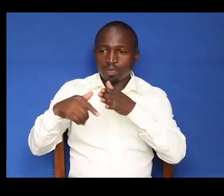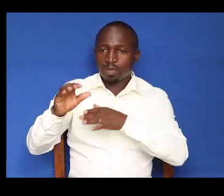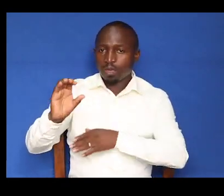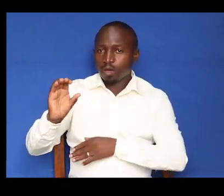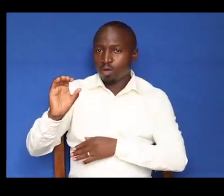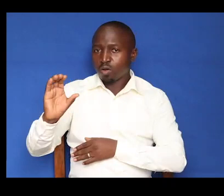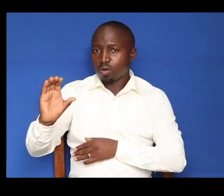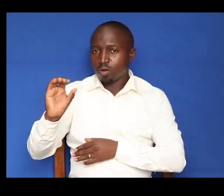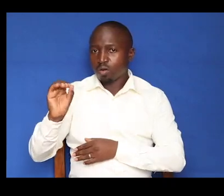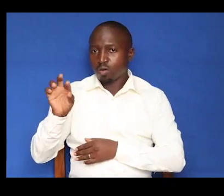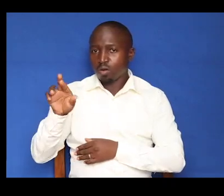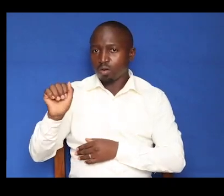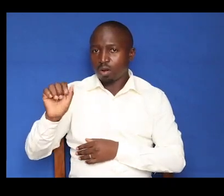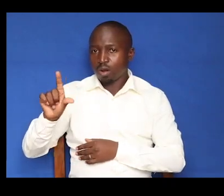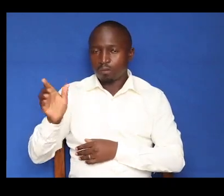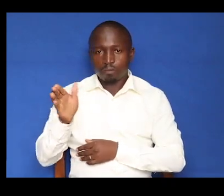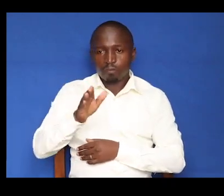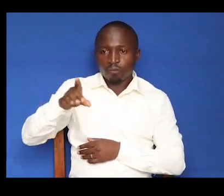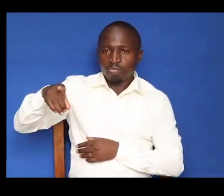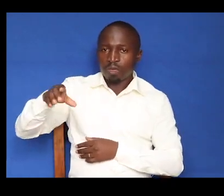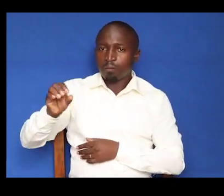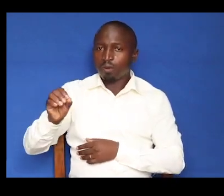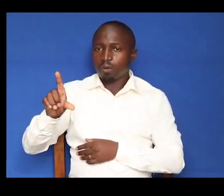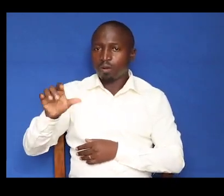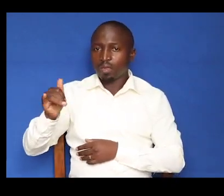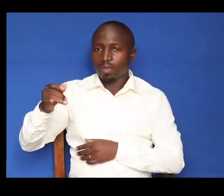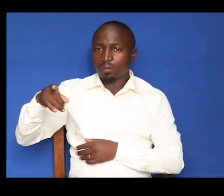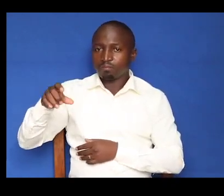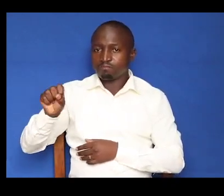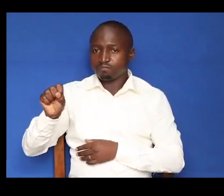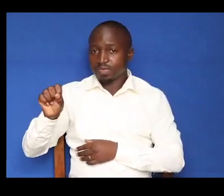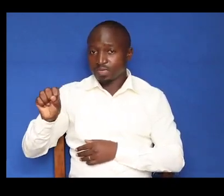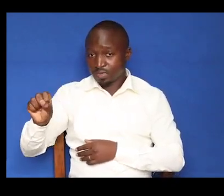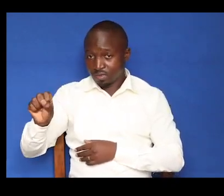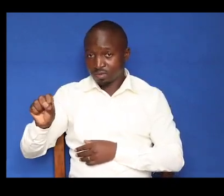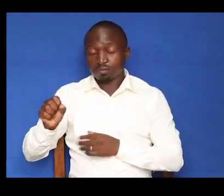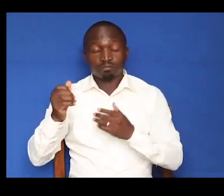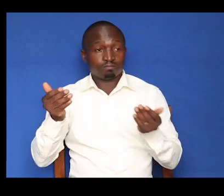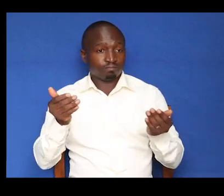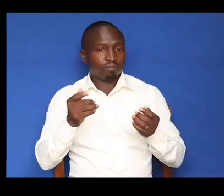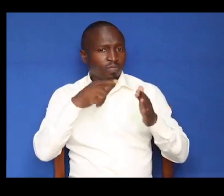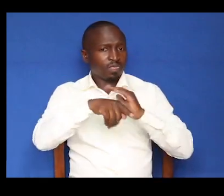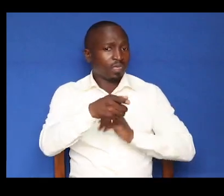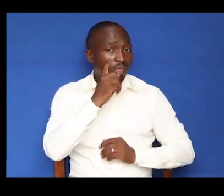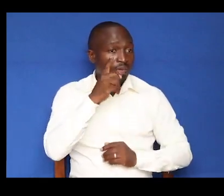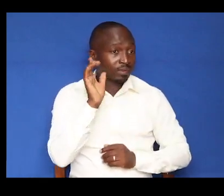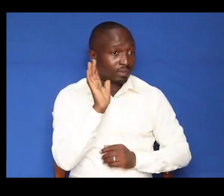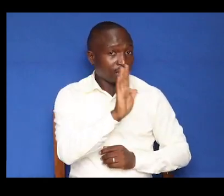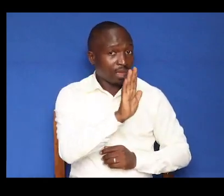polyps. Coral polyps, owing to their profound nature,